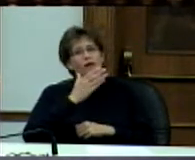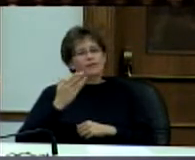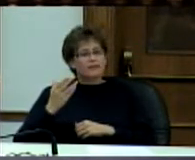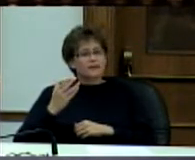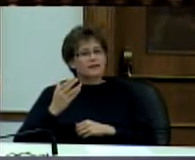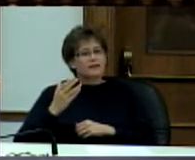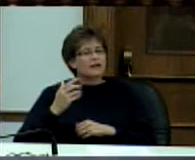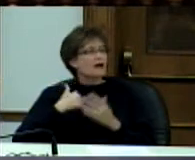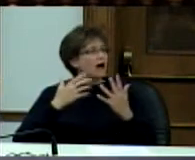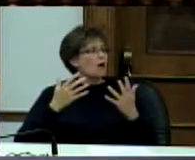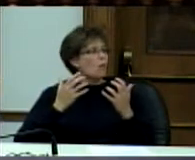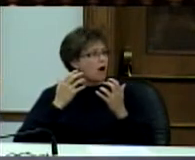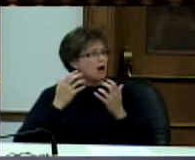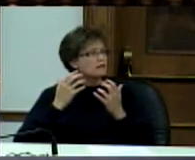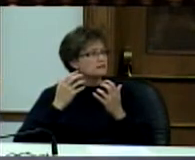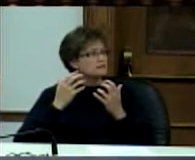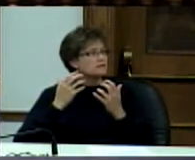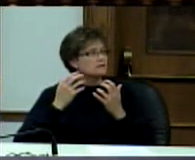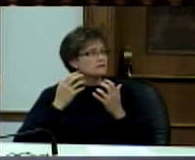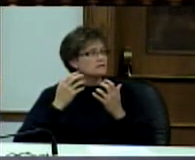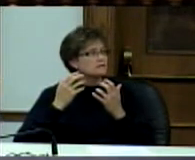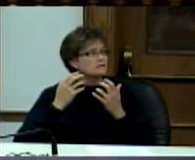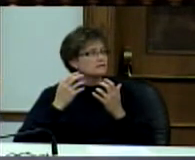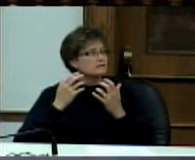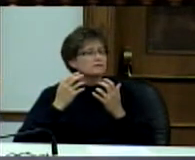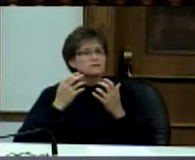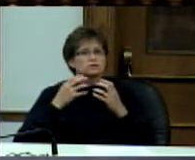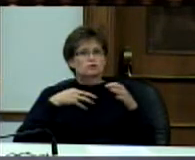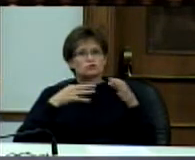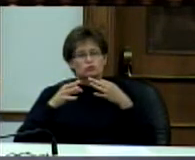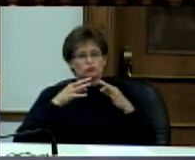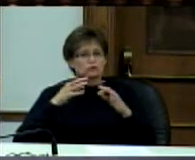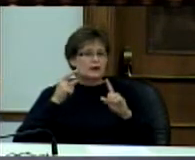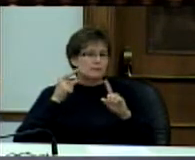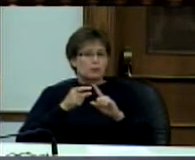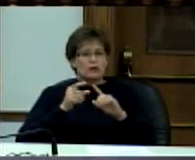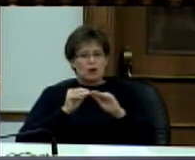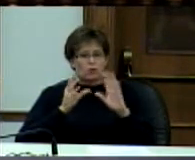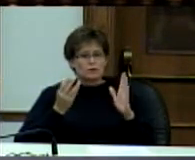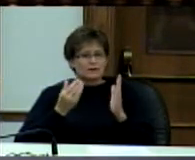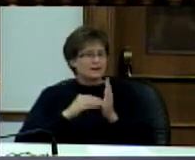The one thing that I guess I would like to maybe point out